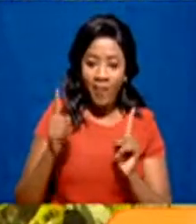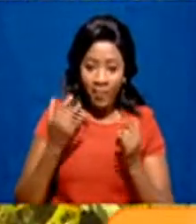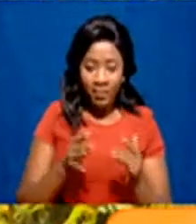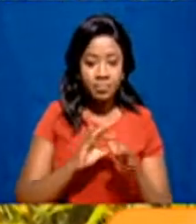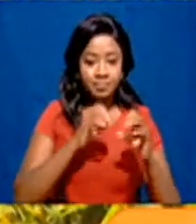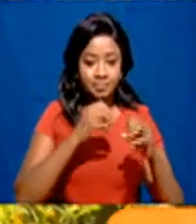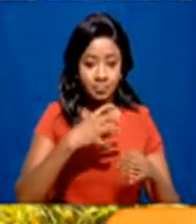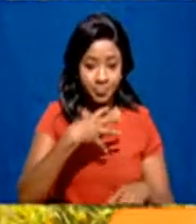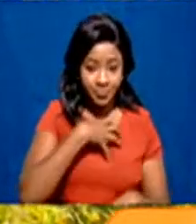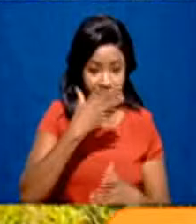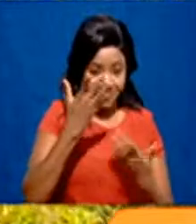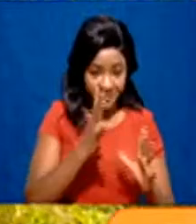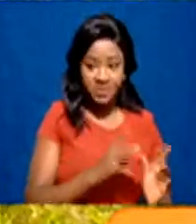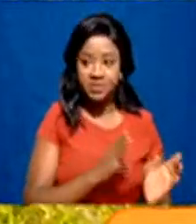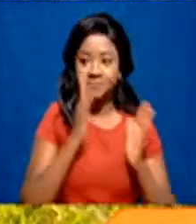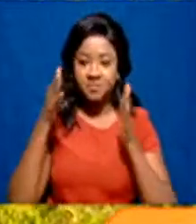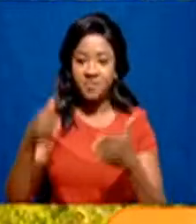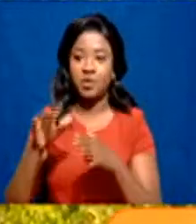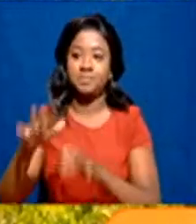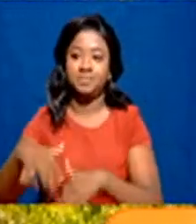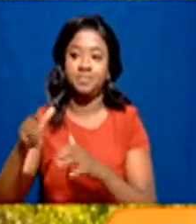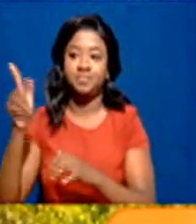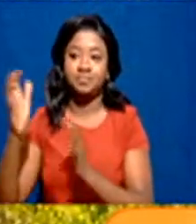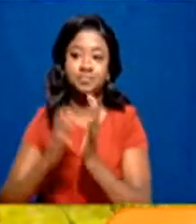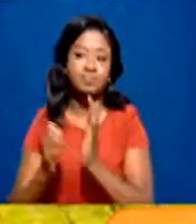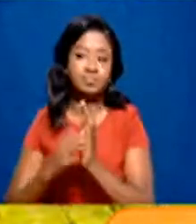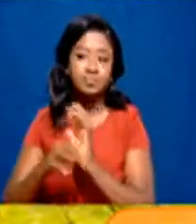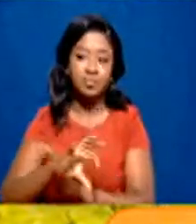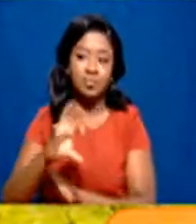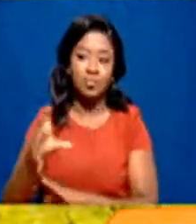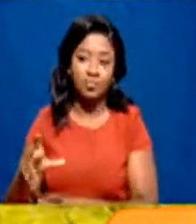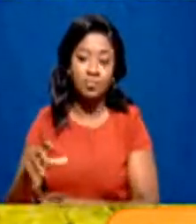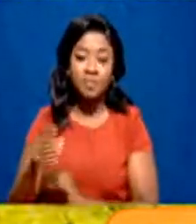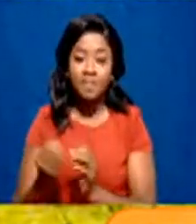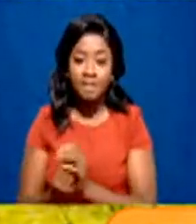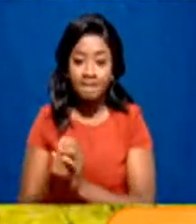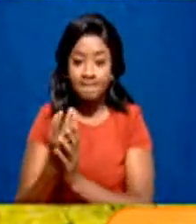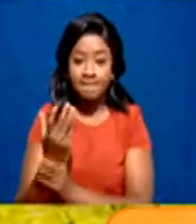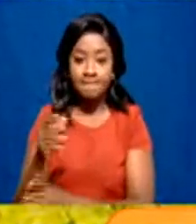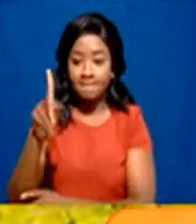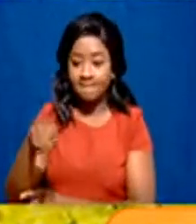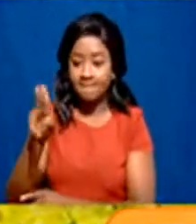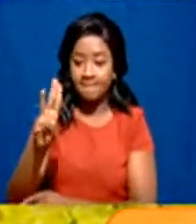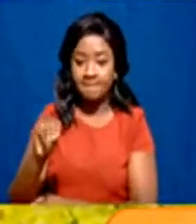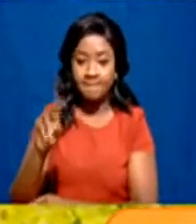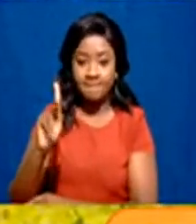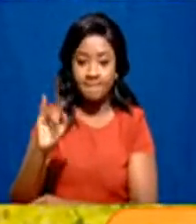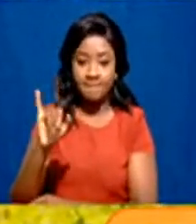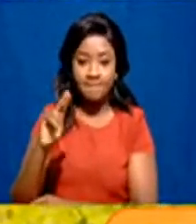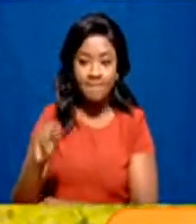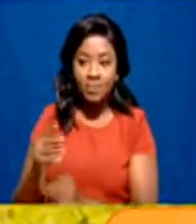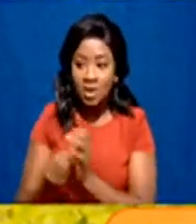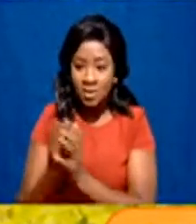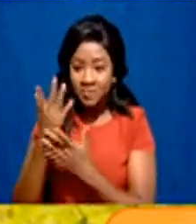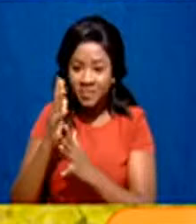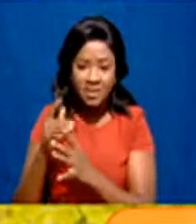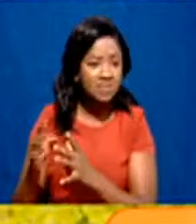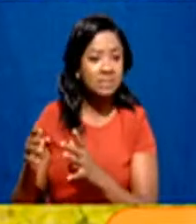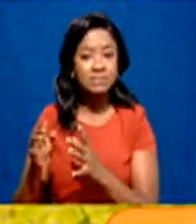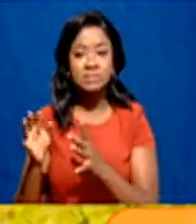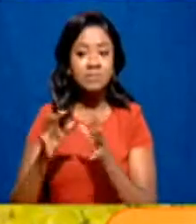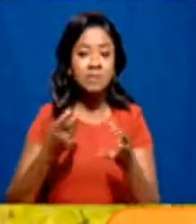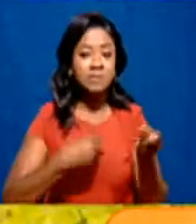Machakos County with the aim of making profits. But when the pumpkins were ready, she could not find a ready market for